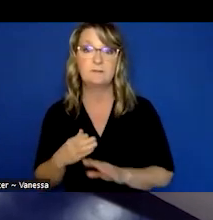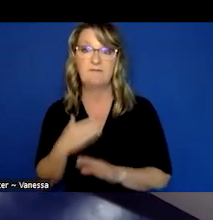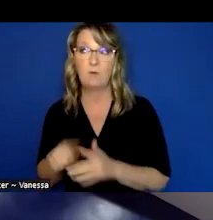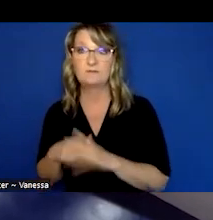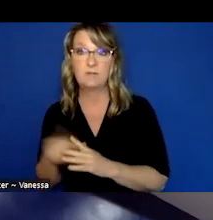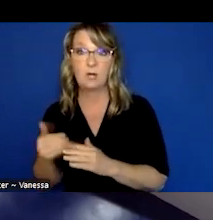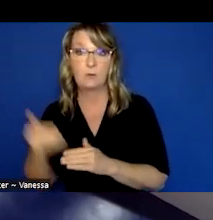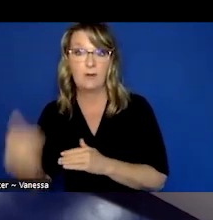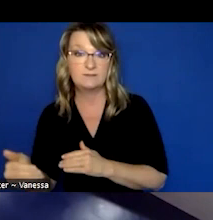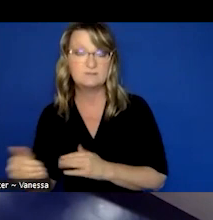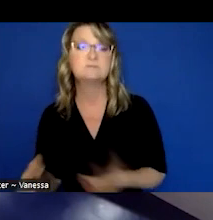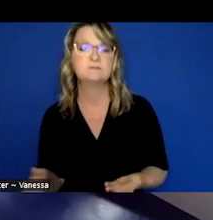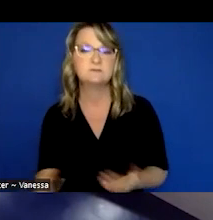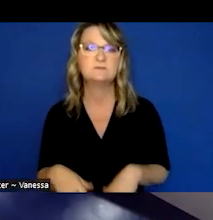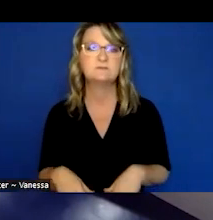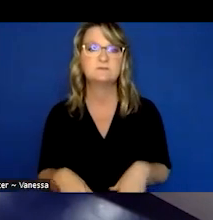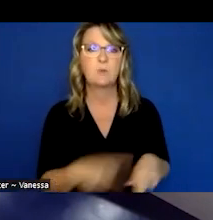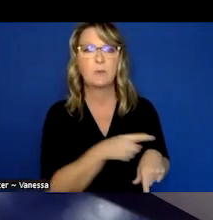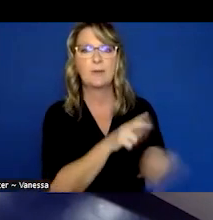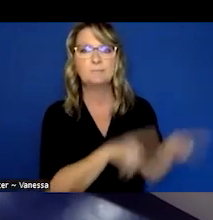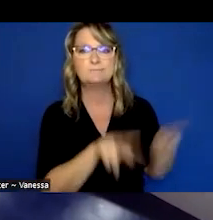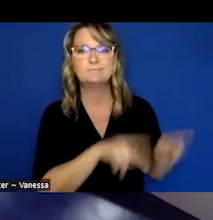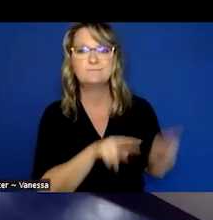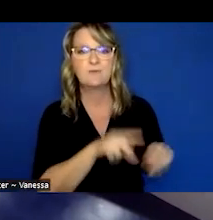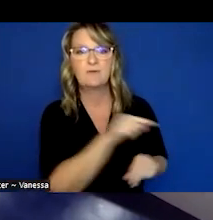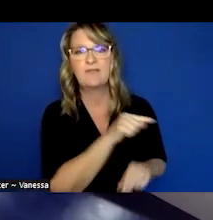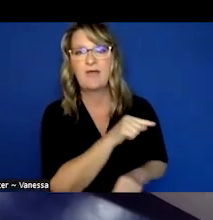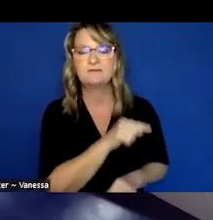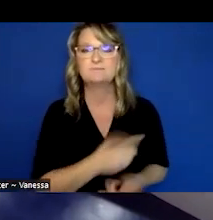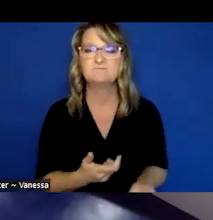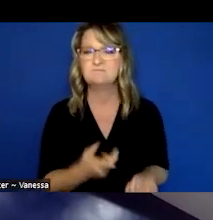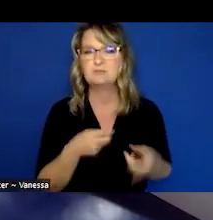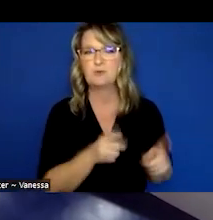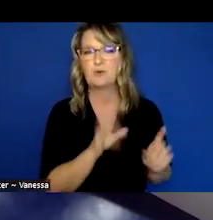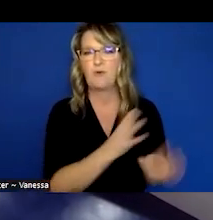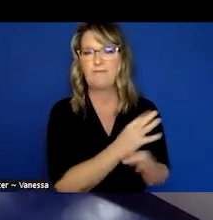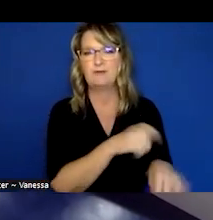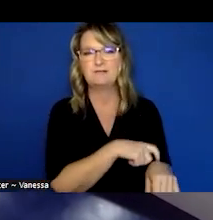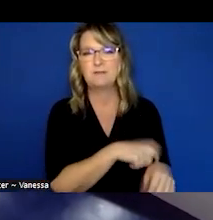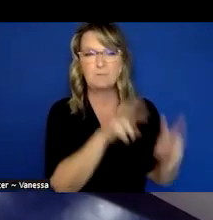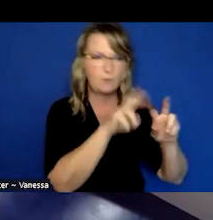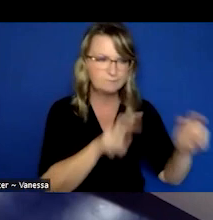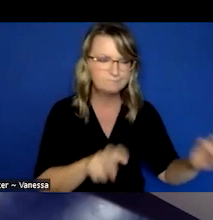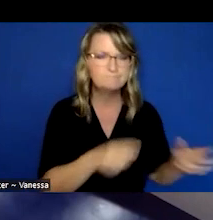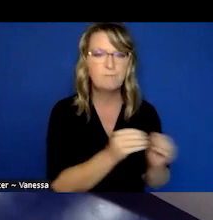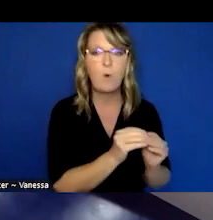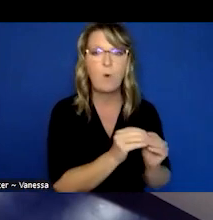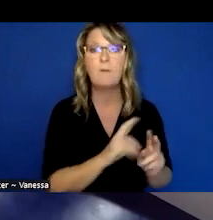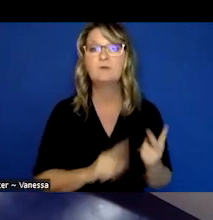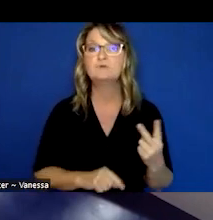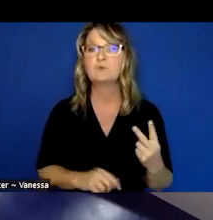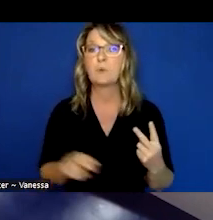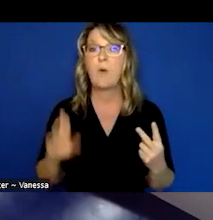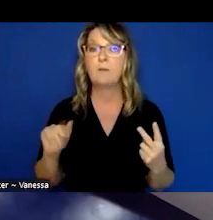one. So I'll let you peruse that in anybody's free time if you want to dig into the details. But the two updates since last